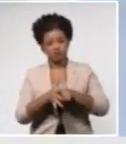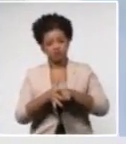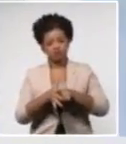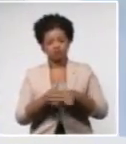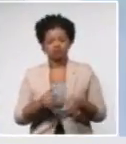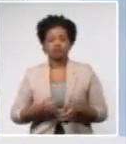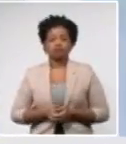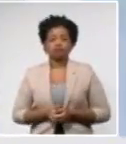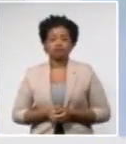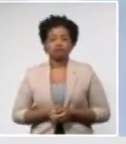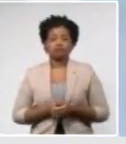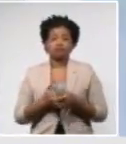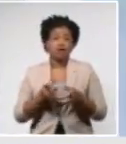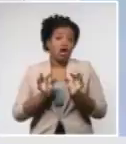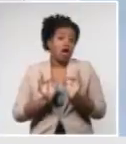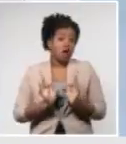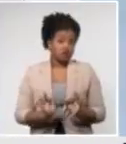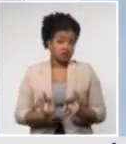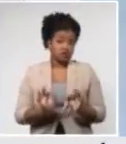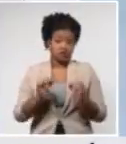Thus, in Cuba,